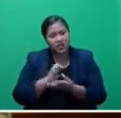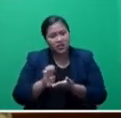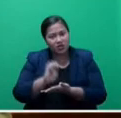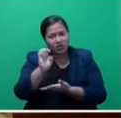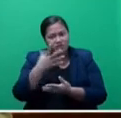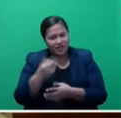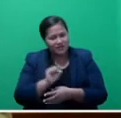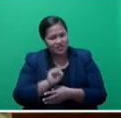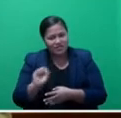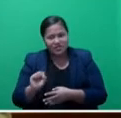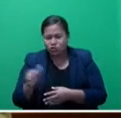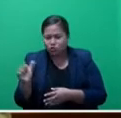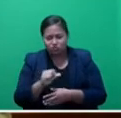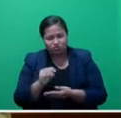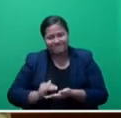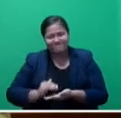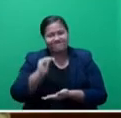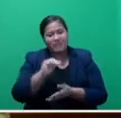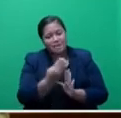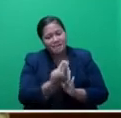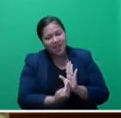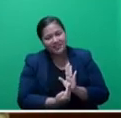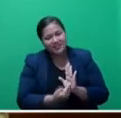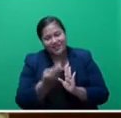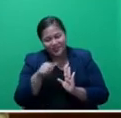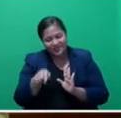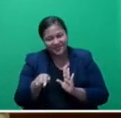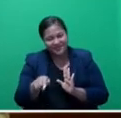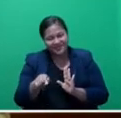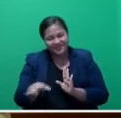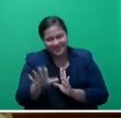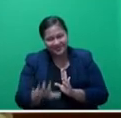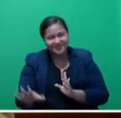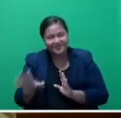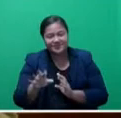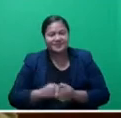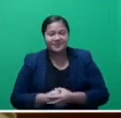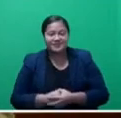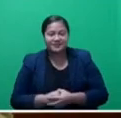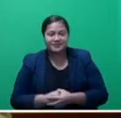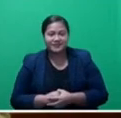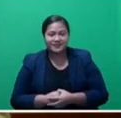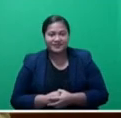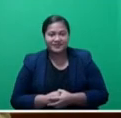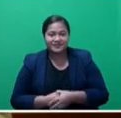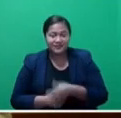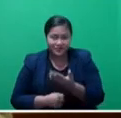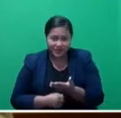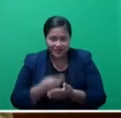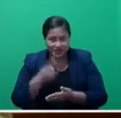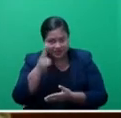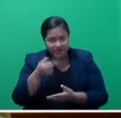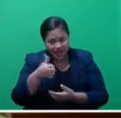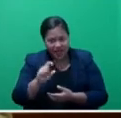increasing the budgetary allocation for these important portfolios. With your indulgence, sir, allow me to begin